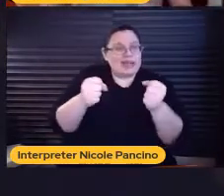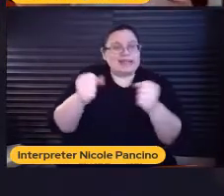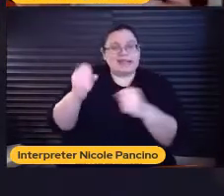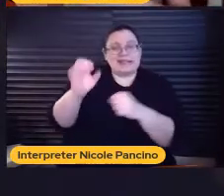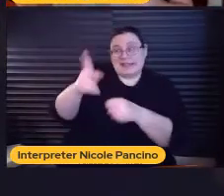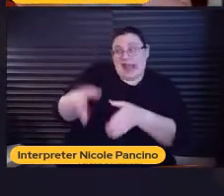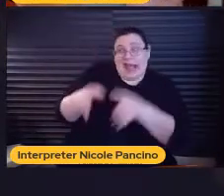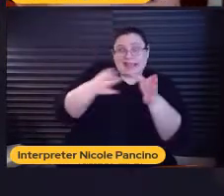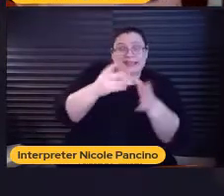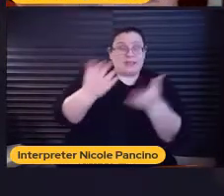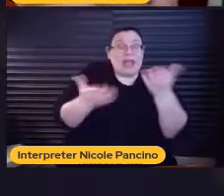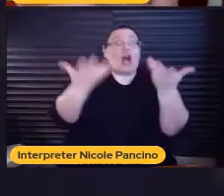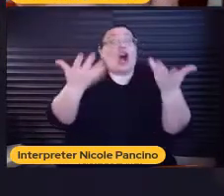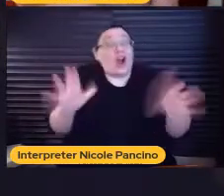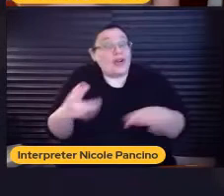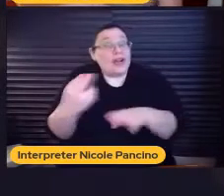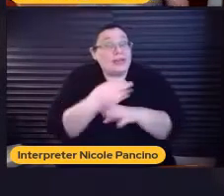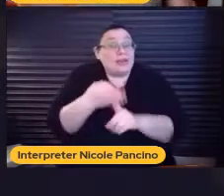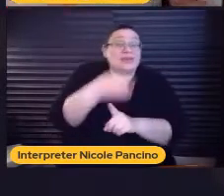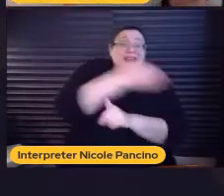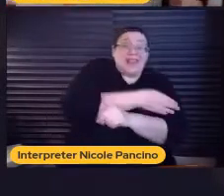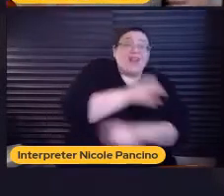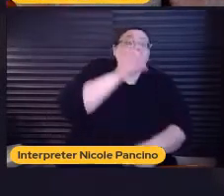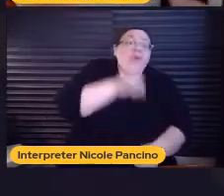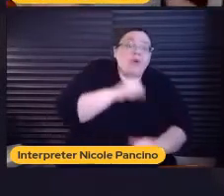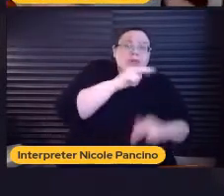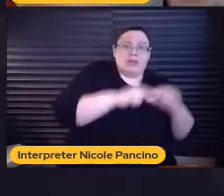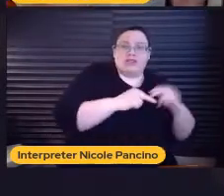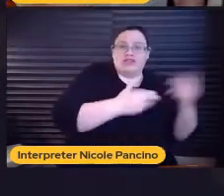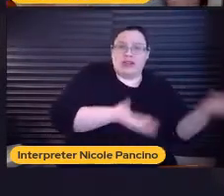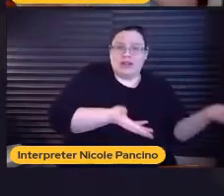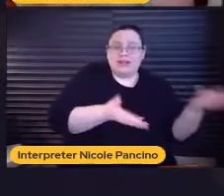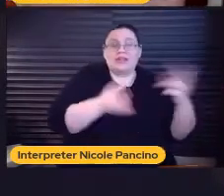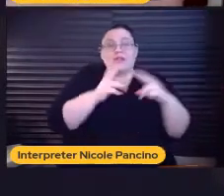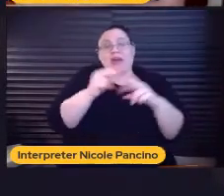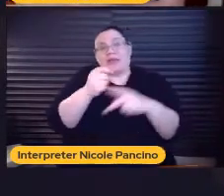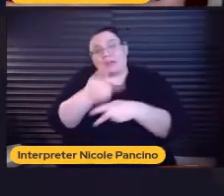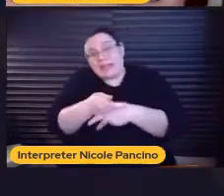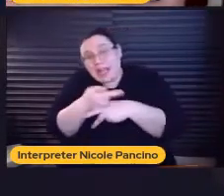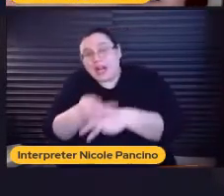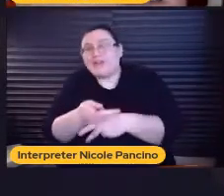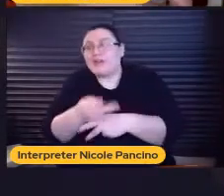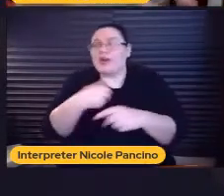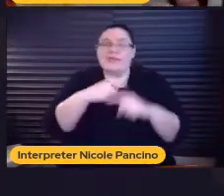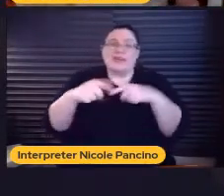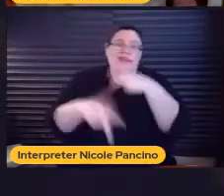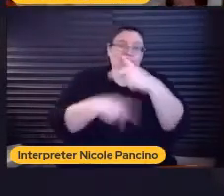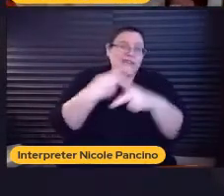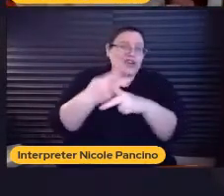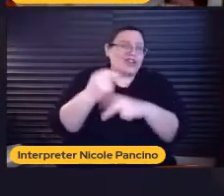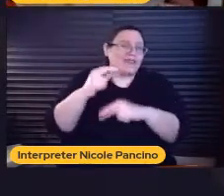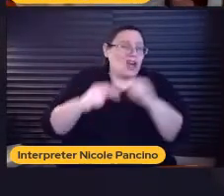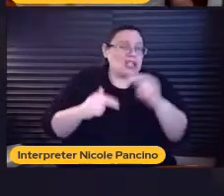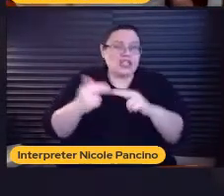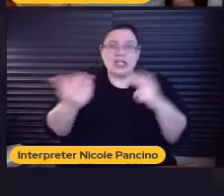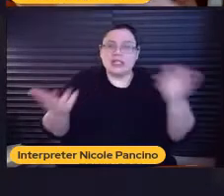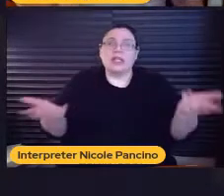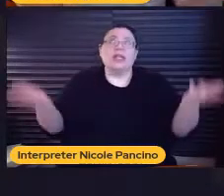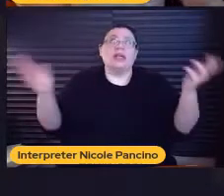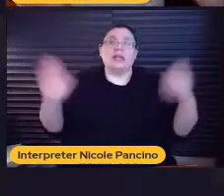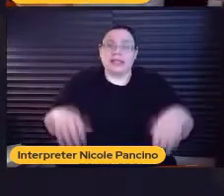be using the older construct. So that's either being very careful, maybe have like different versions of constructs. Anyway,